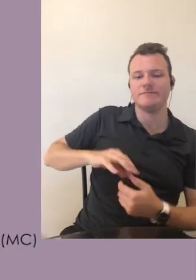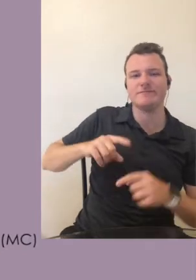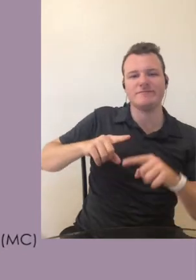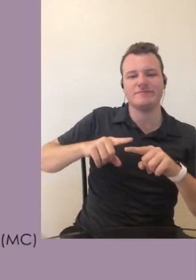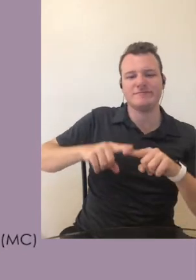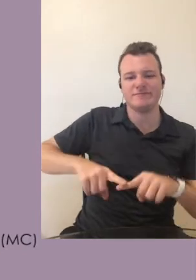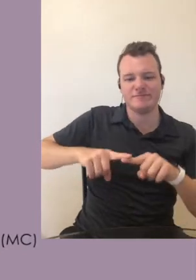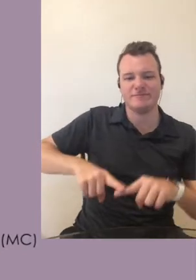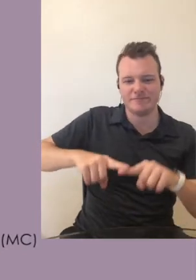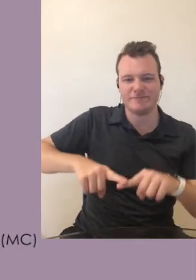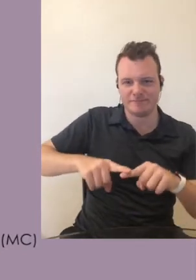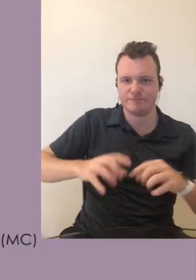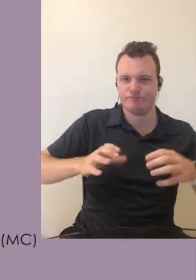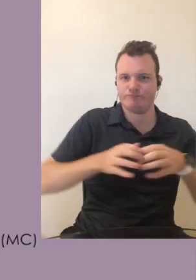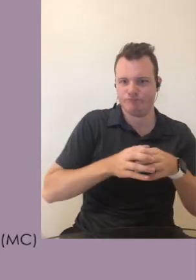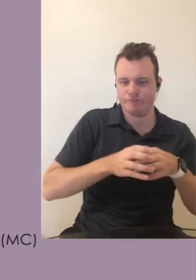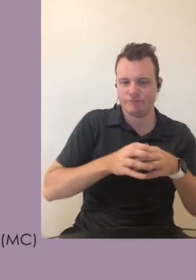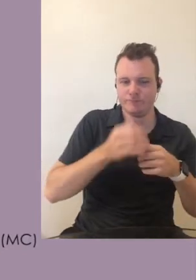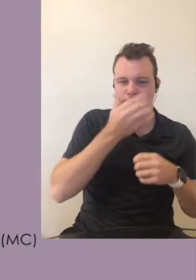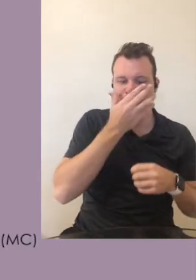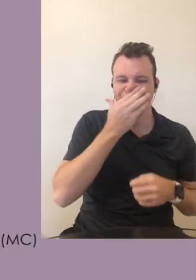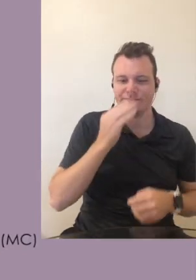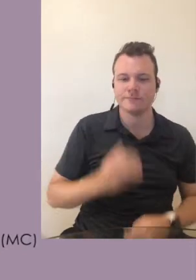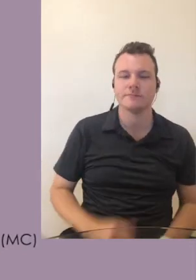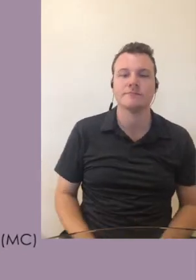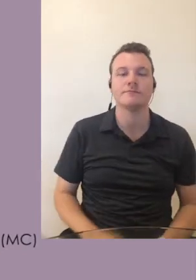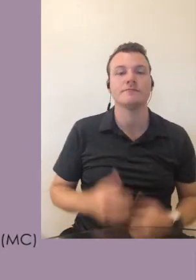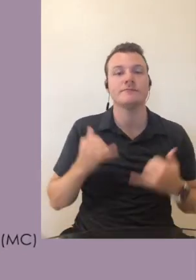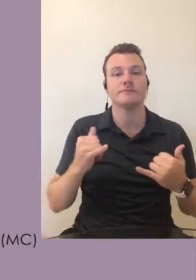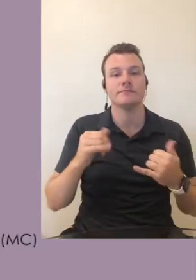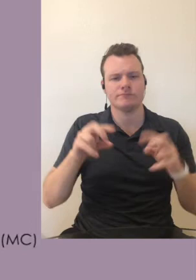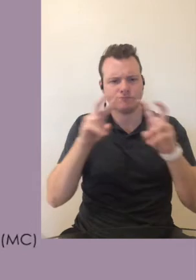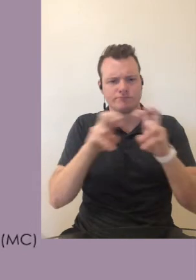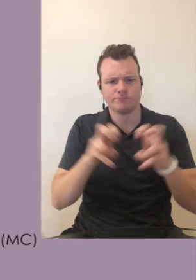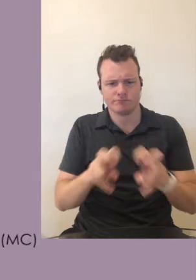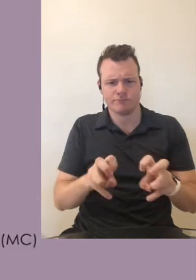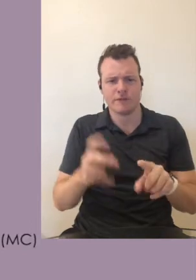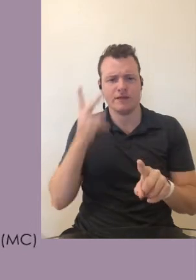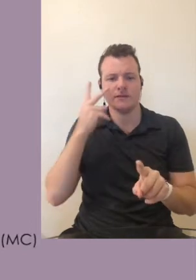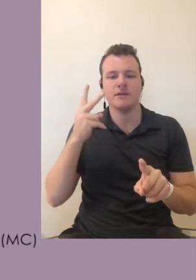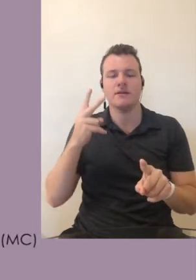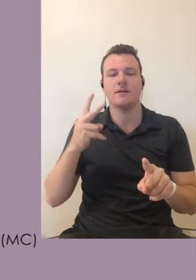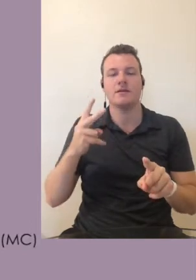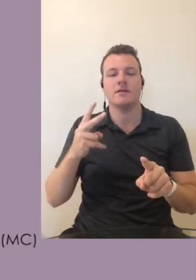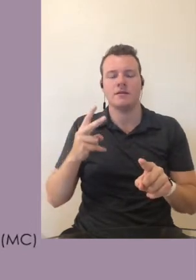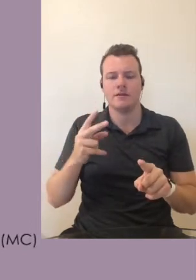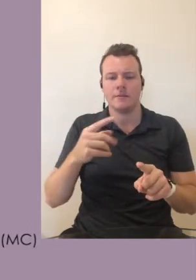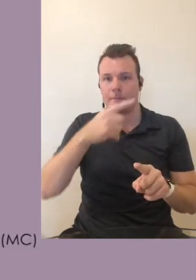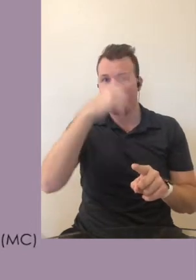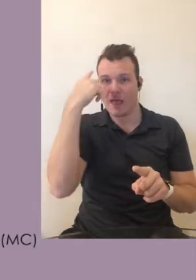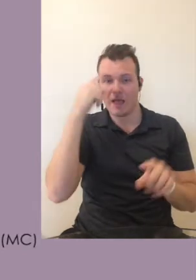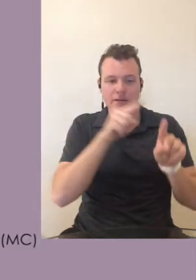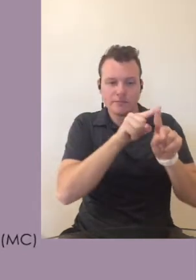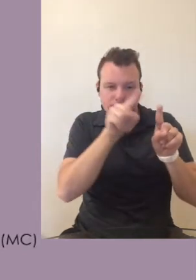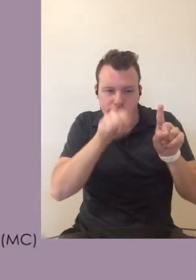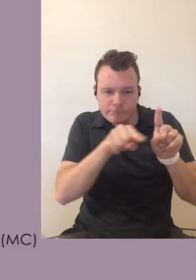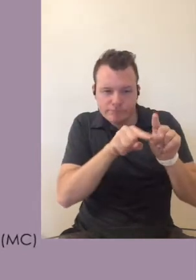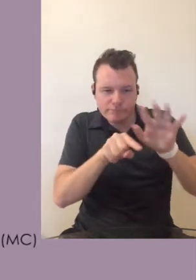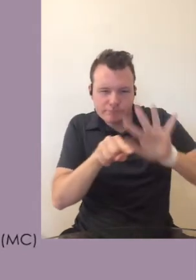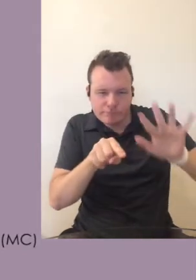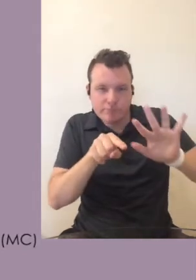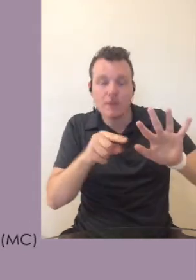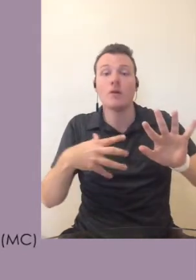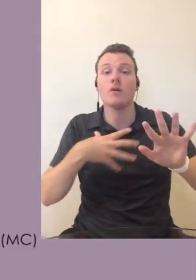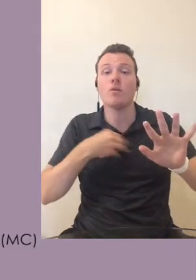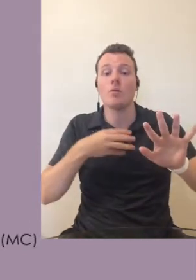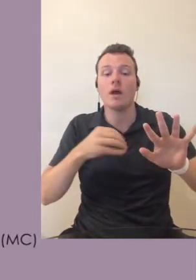a function of the black. Well, if you look, you'll see now that there's all that white shaded area. That